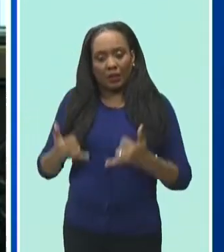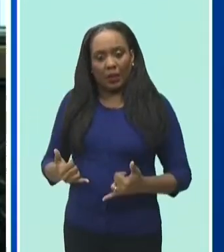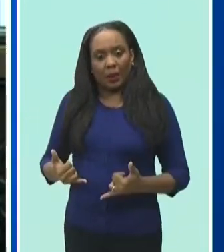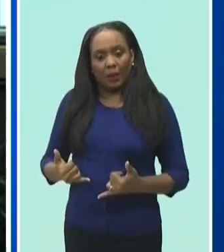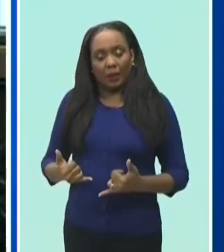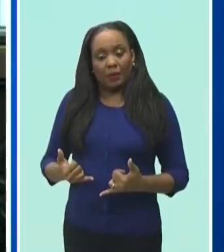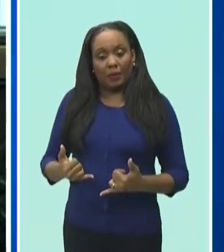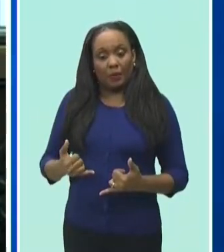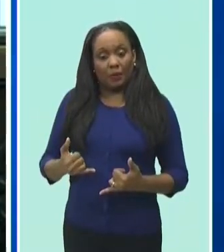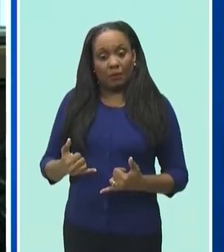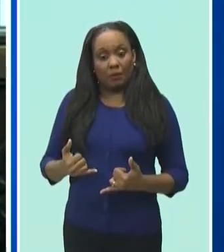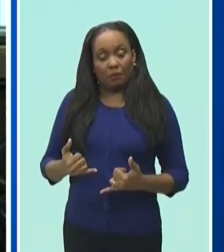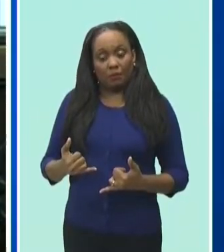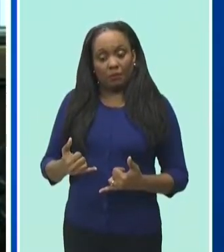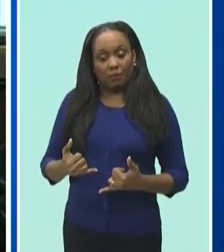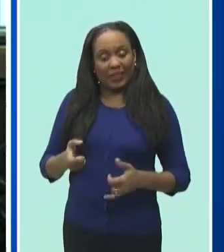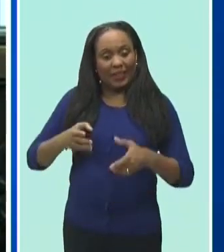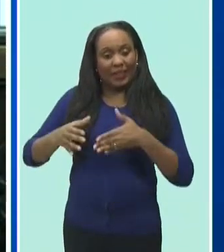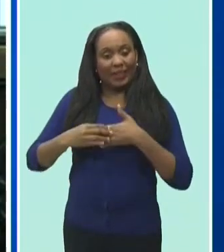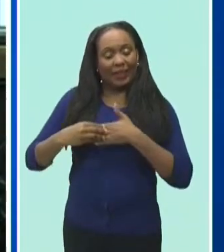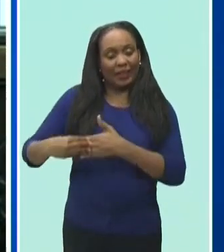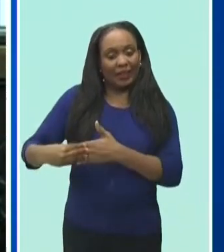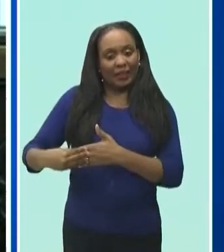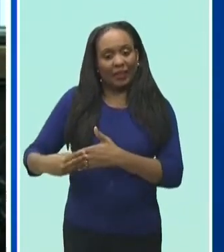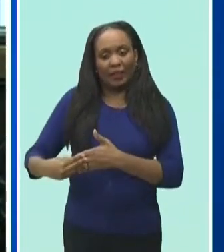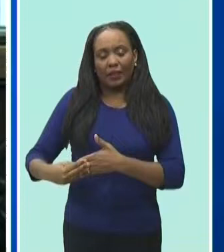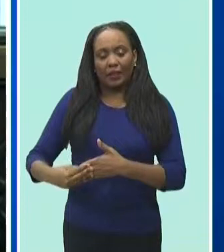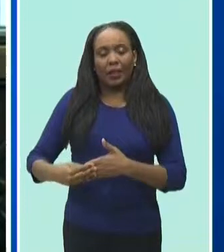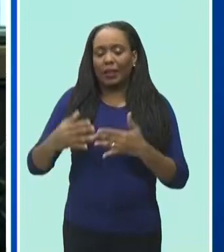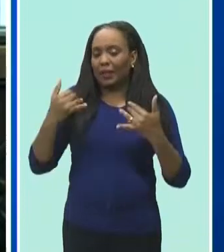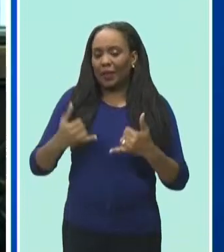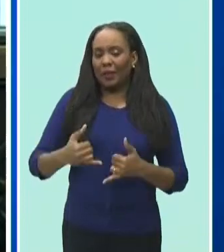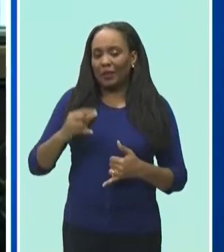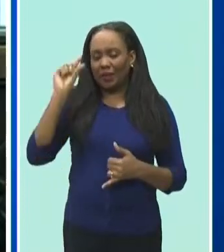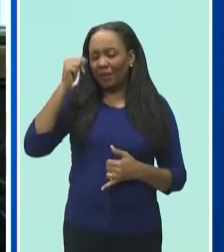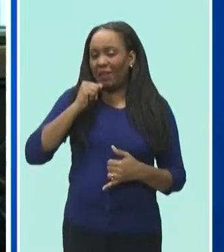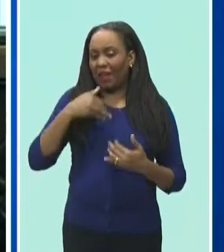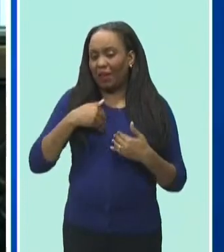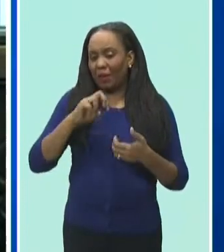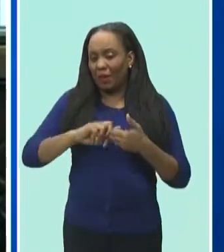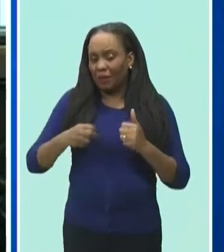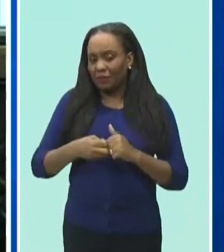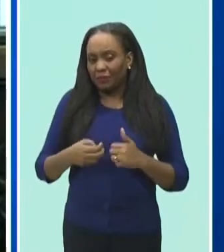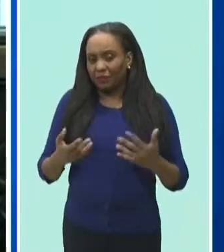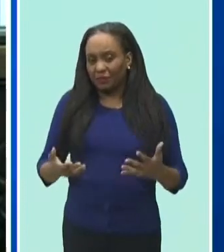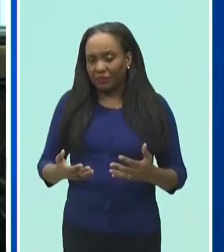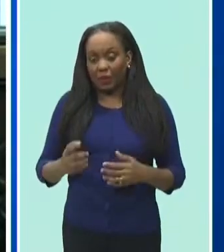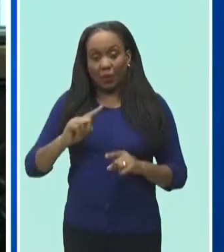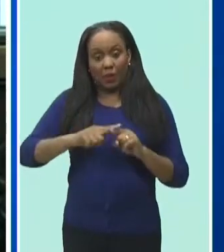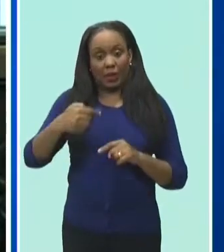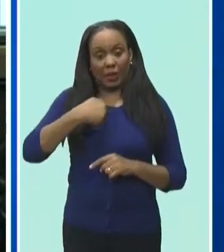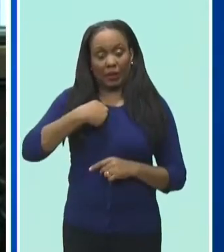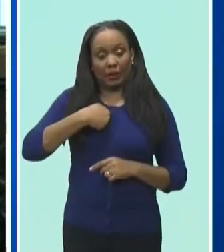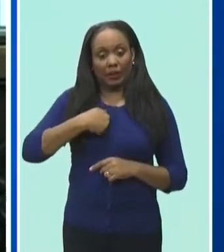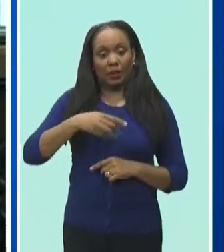case. Now, this voice that speaks in this chamber on behalf of the official opposition has never said